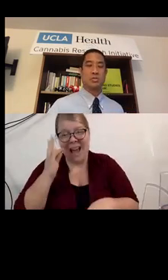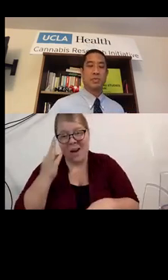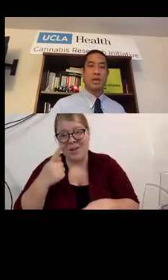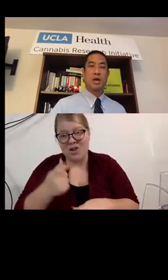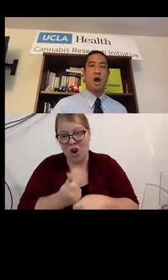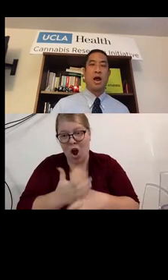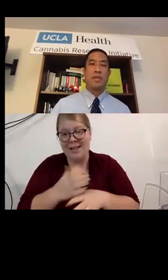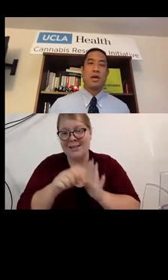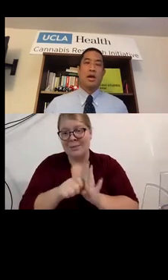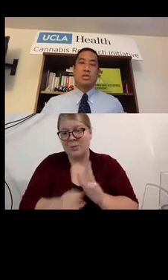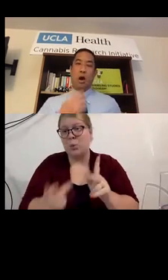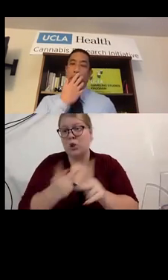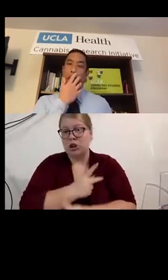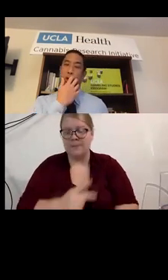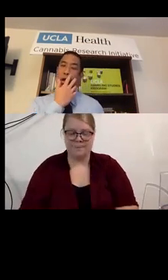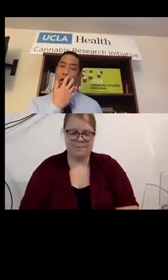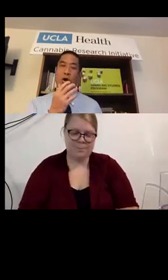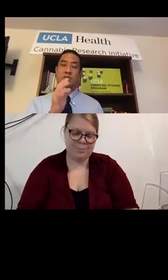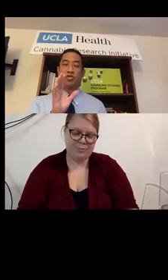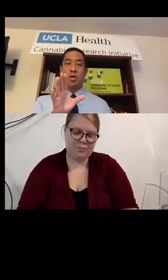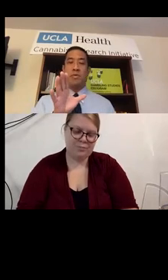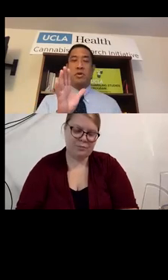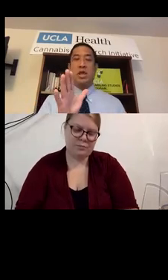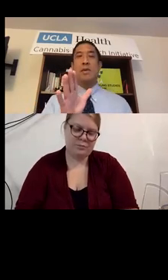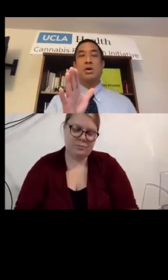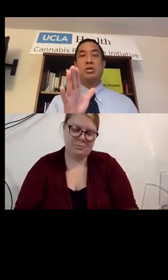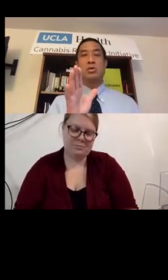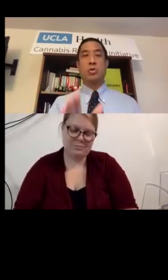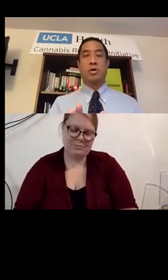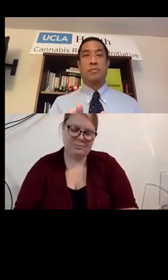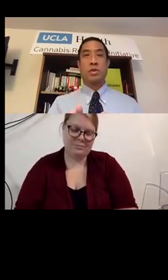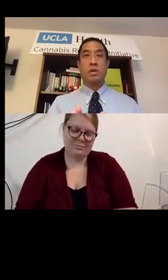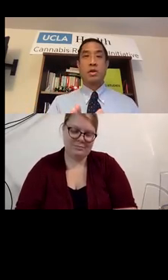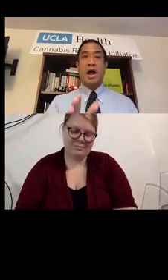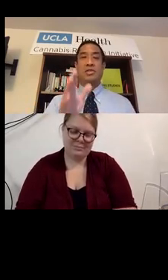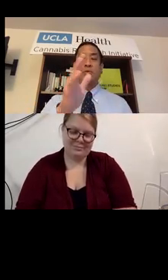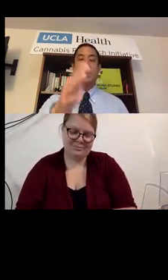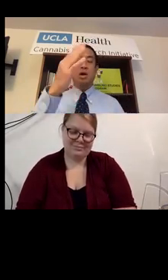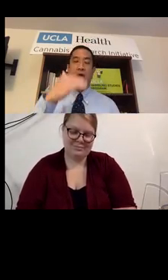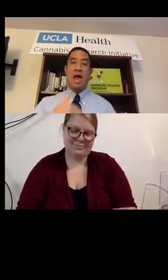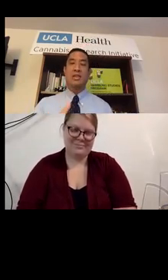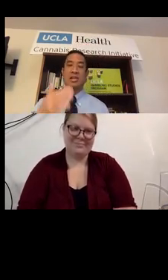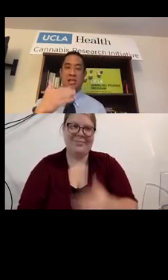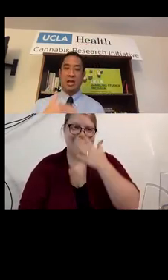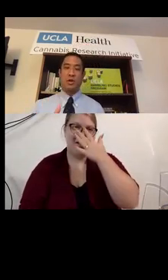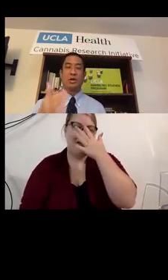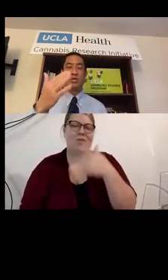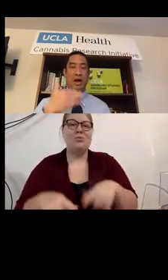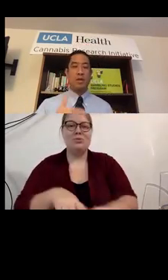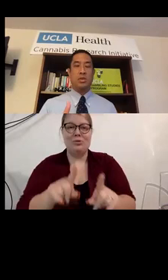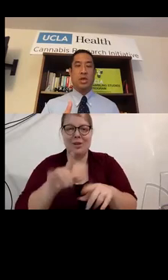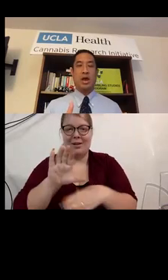worse. All right, so during the course of treatment for gambling disorder, I think we need to add these in. We